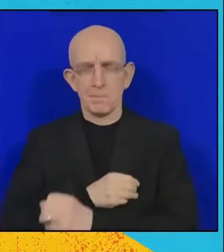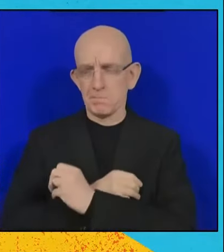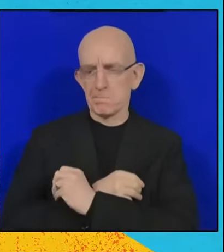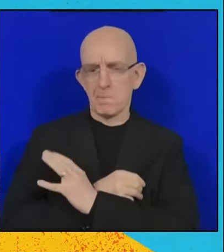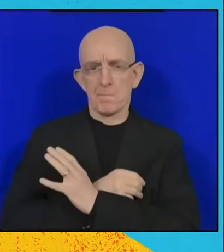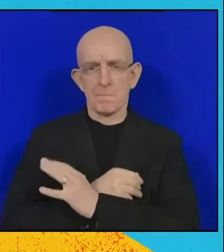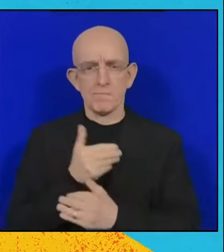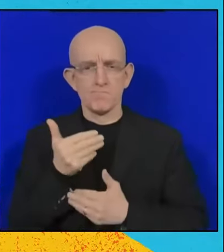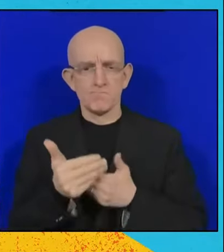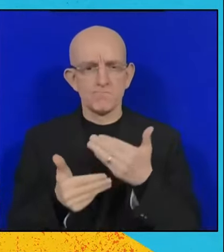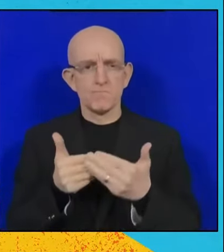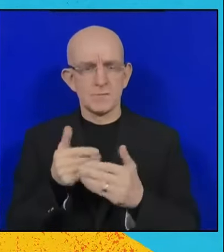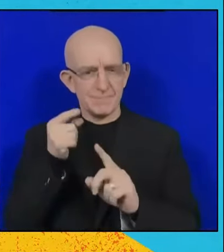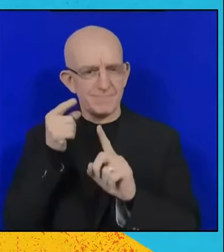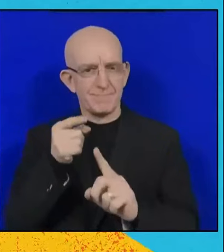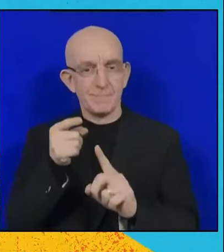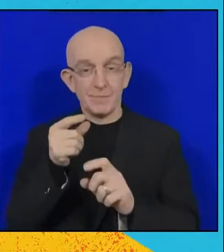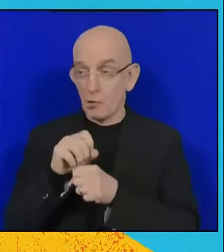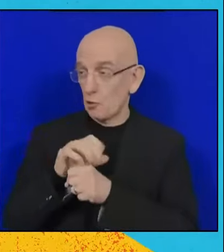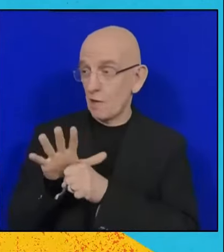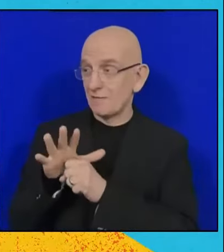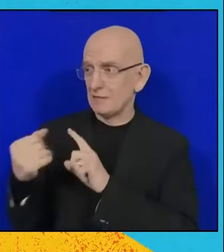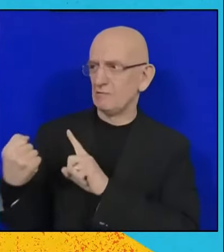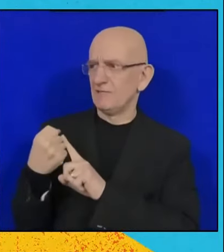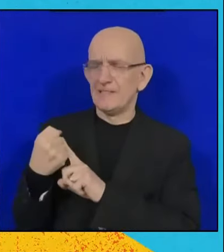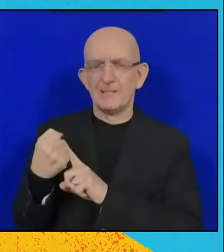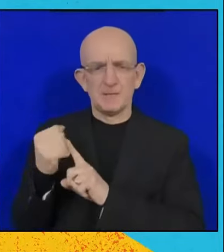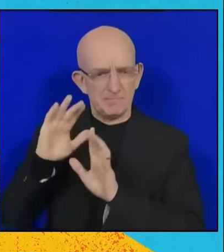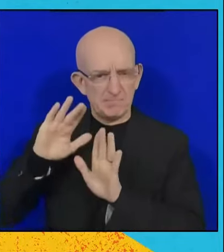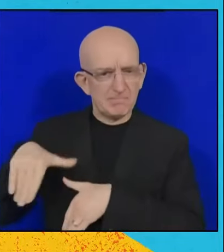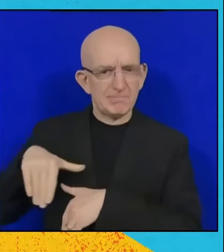your communities, and our planet.